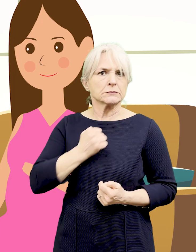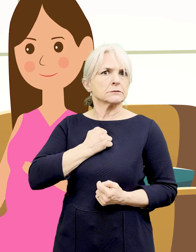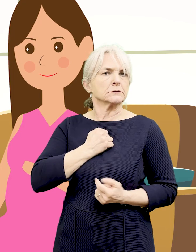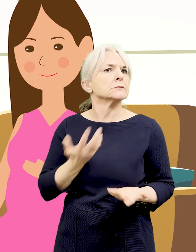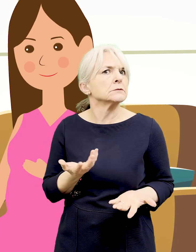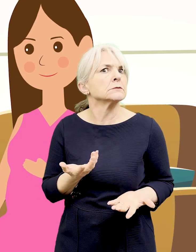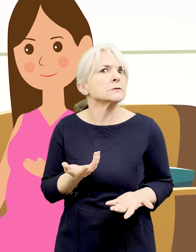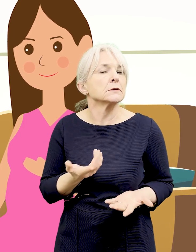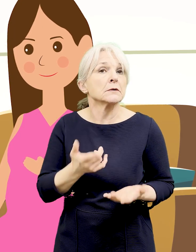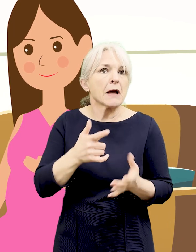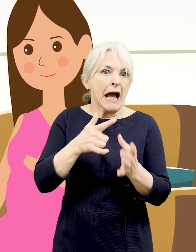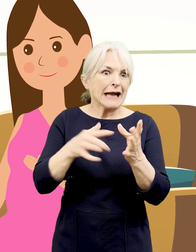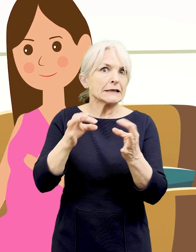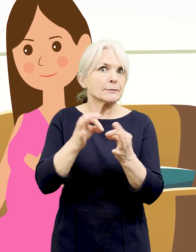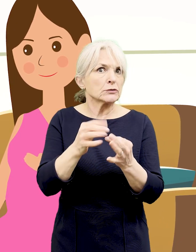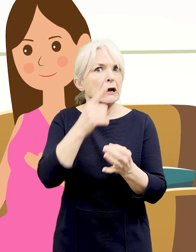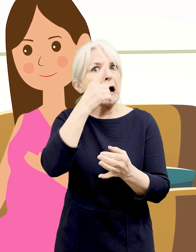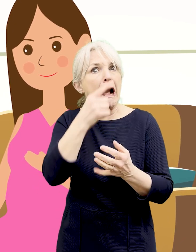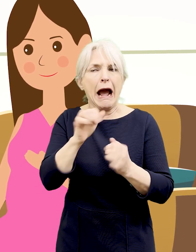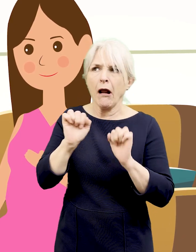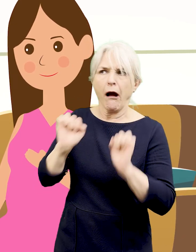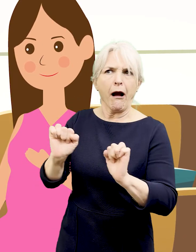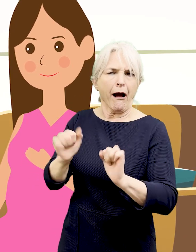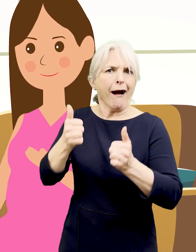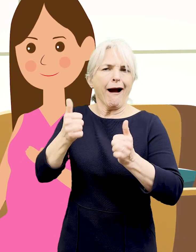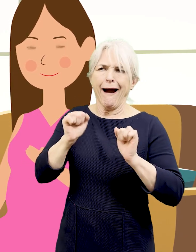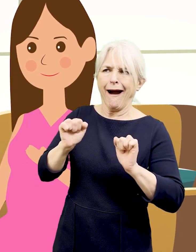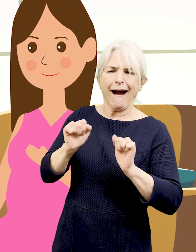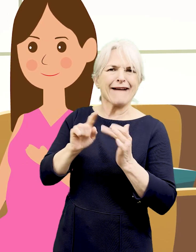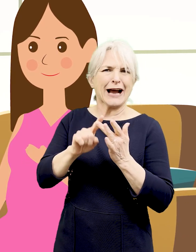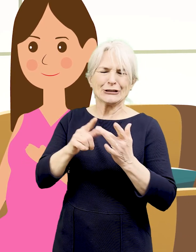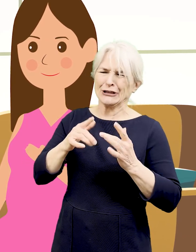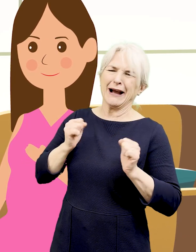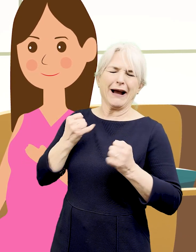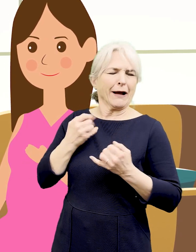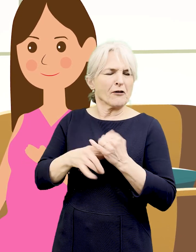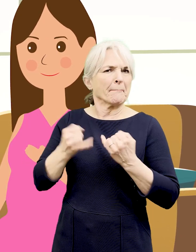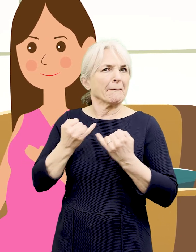harm, but some antibodies can be harmful to your baby.